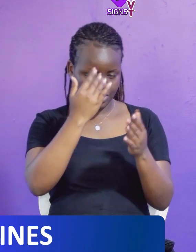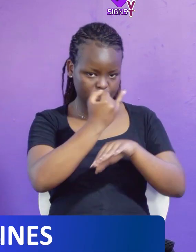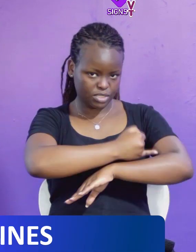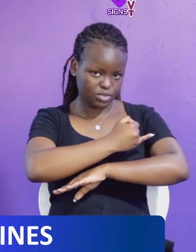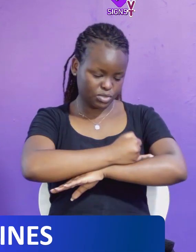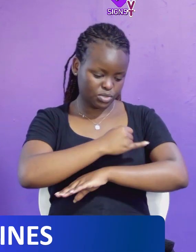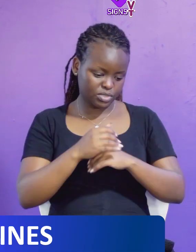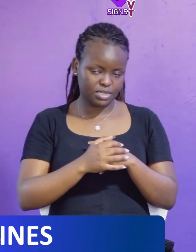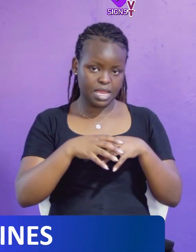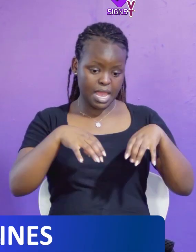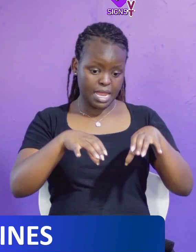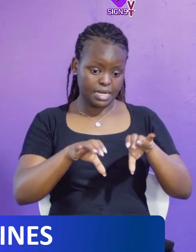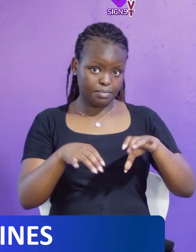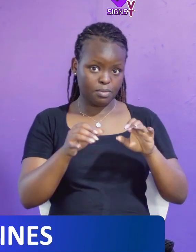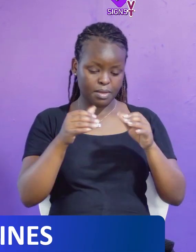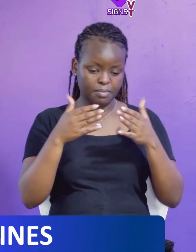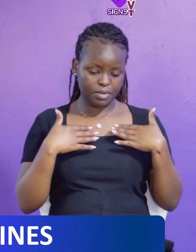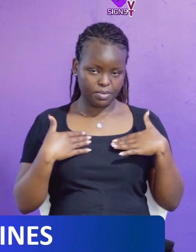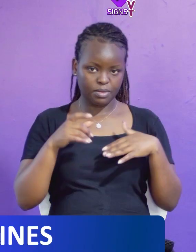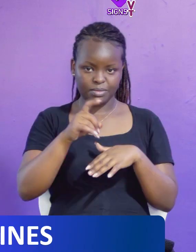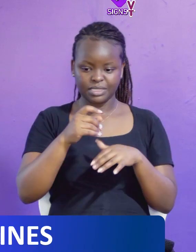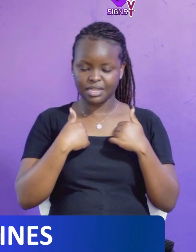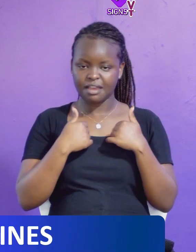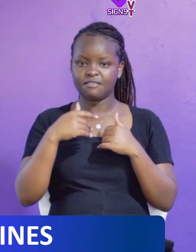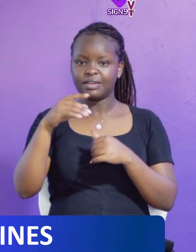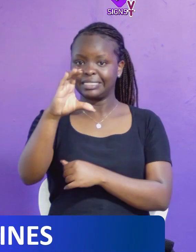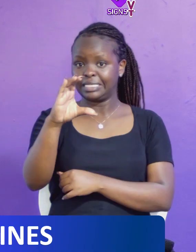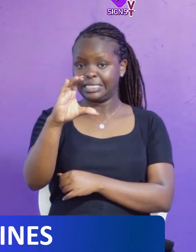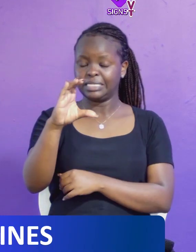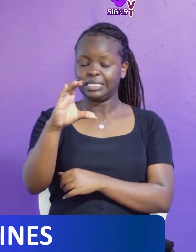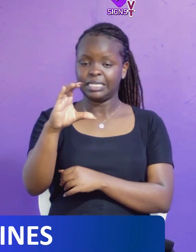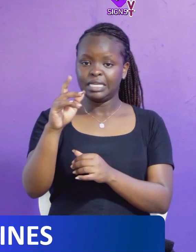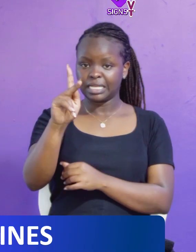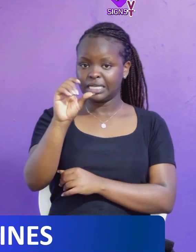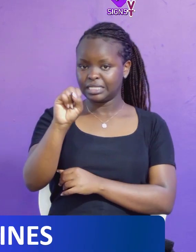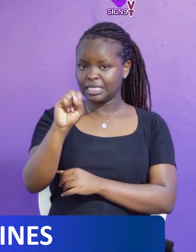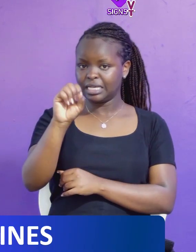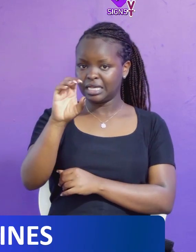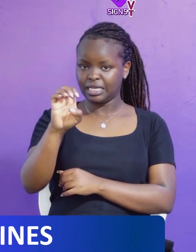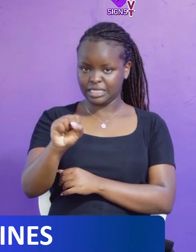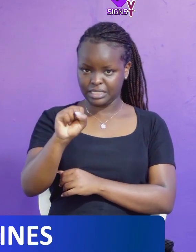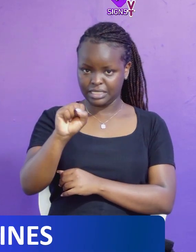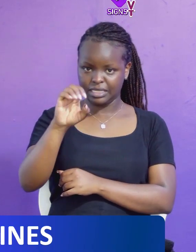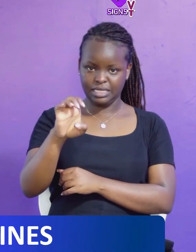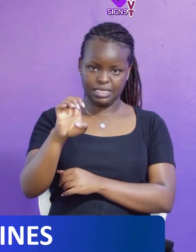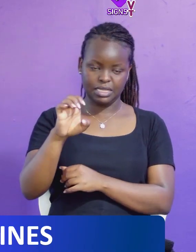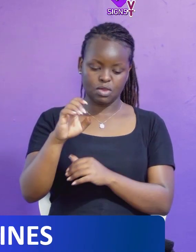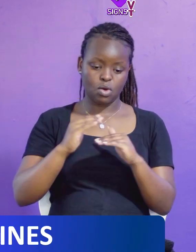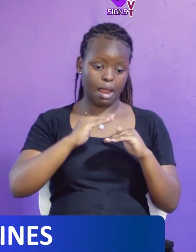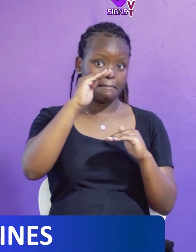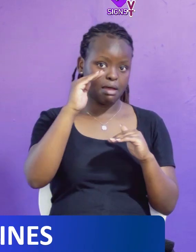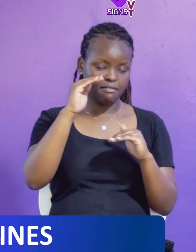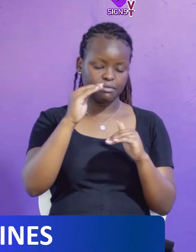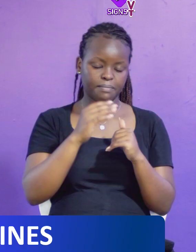with a diploma must have a minimum mean grade of C plain in KCSE, a relevant diploma or above from a